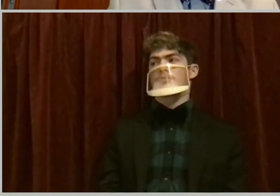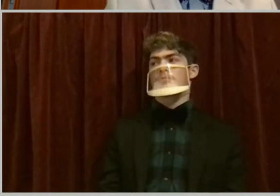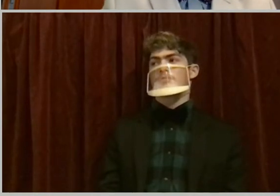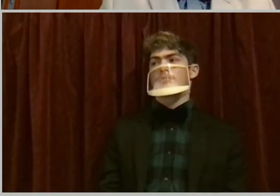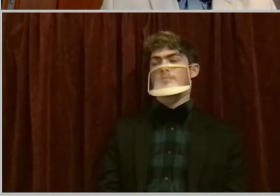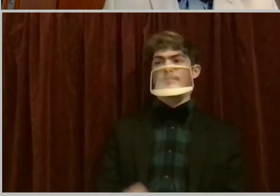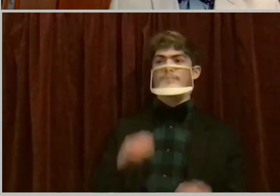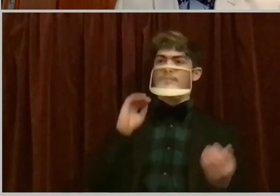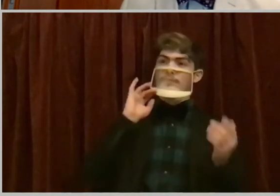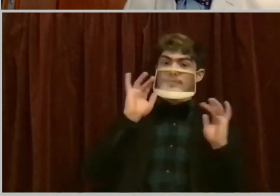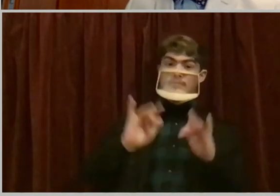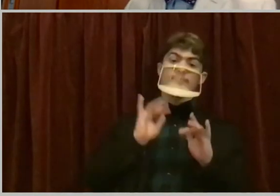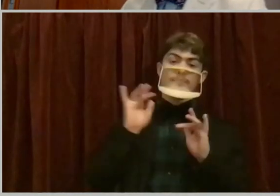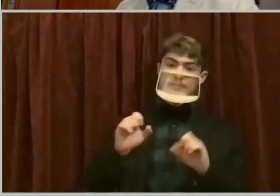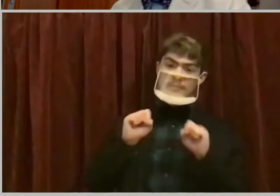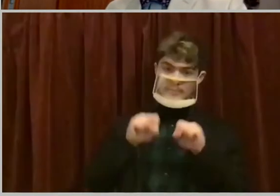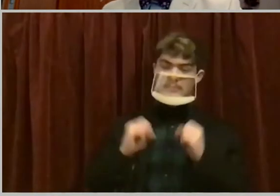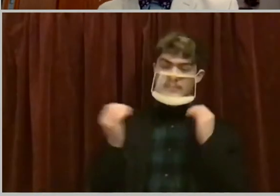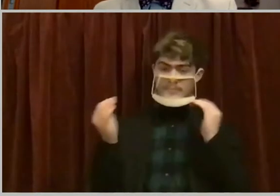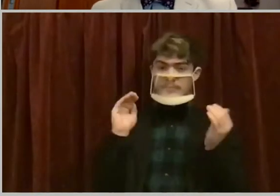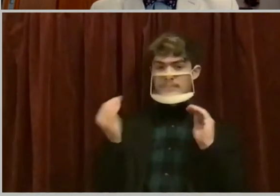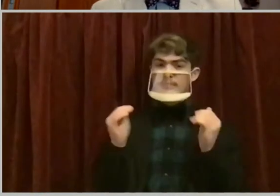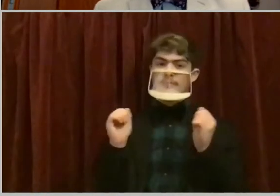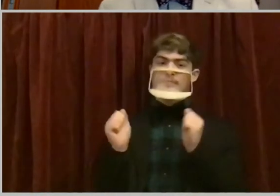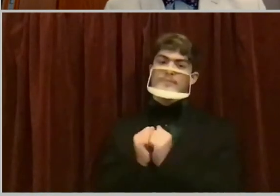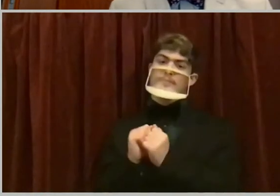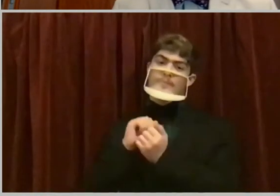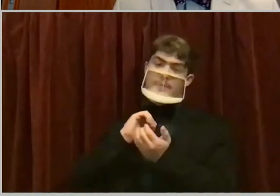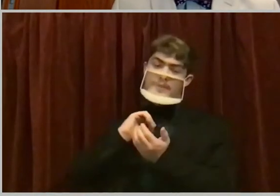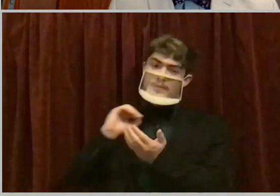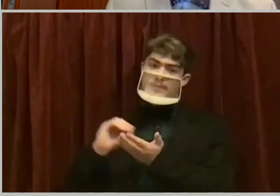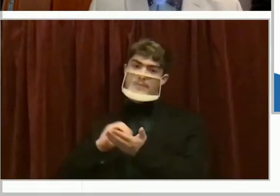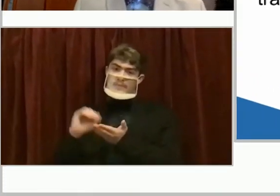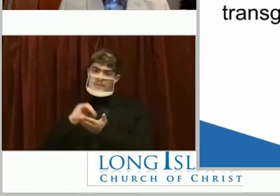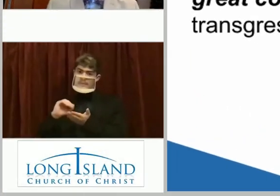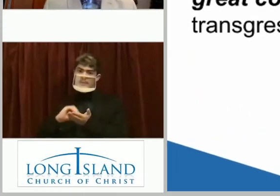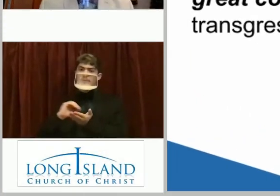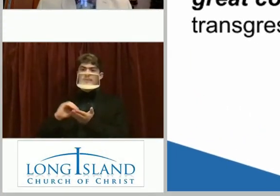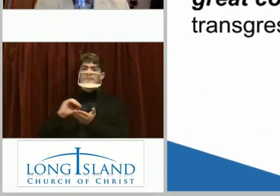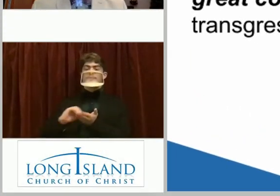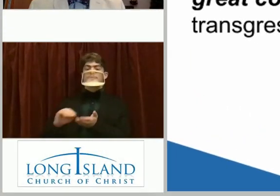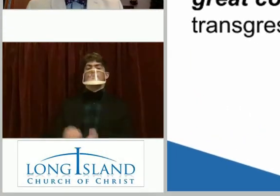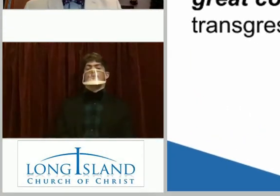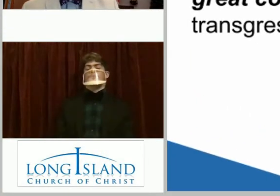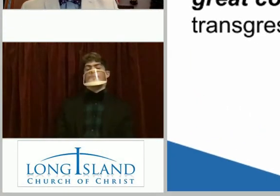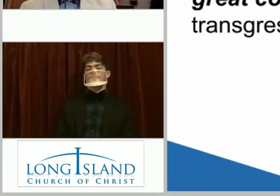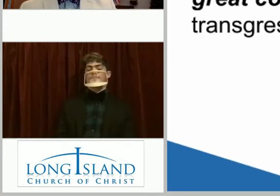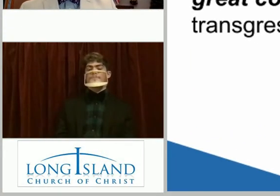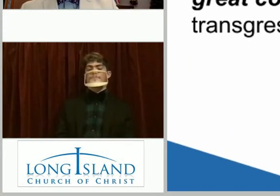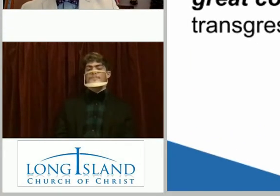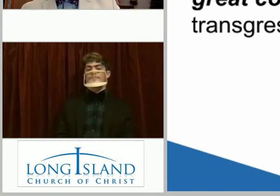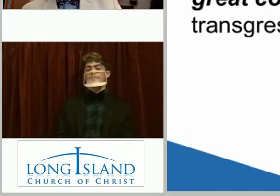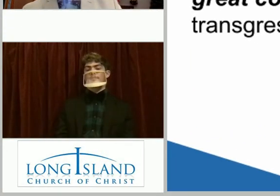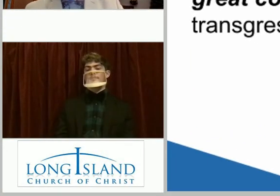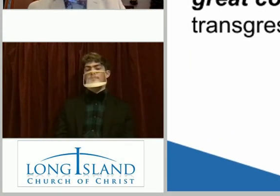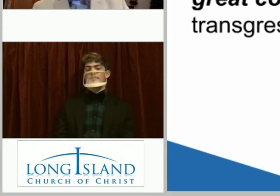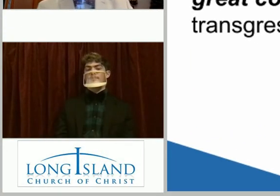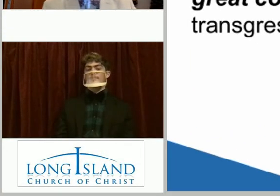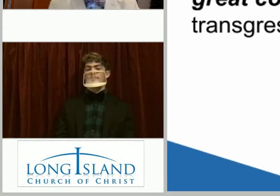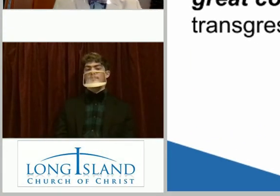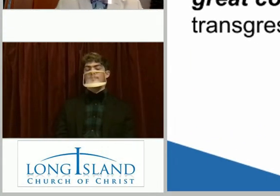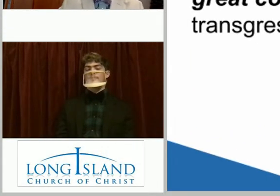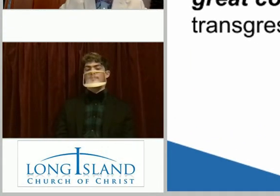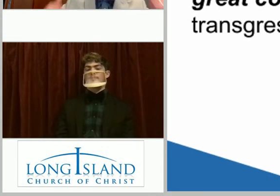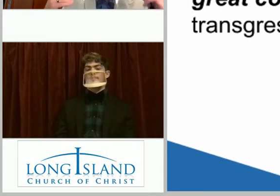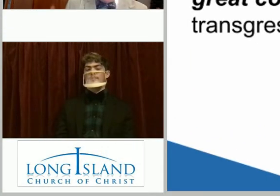forgiveness. Here we see as David pleads to his father, to God, after he knew what great sin he had